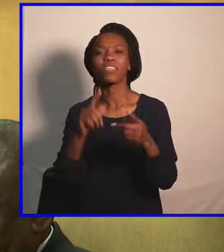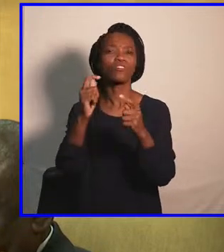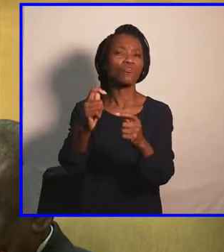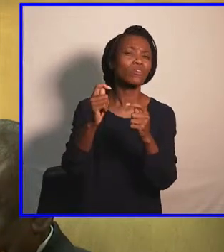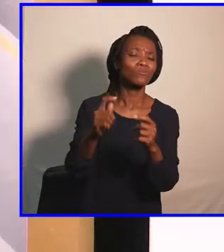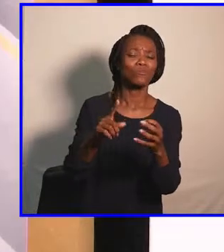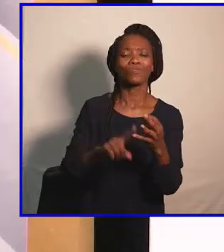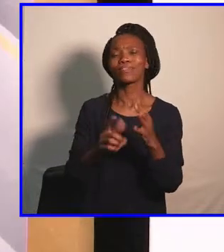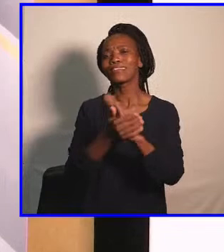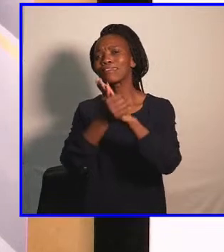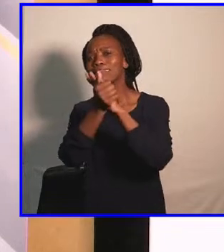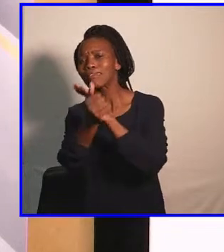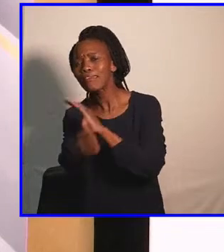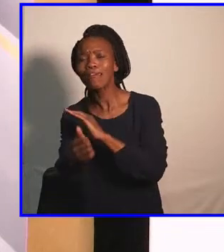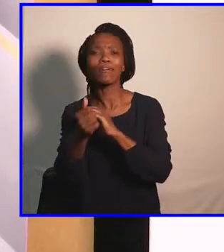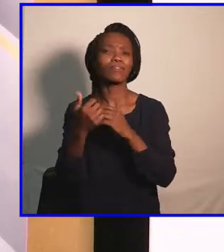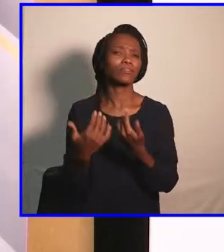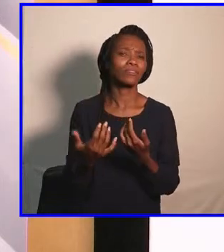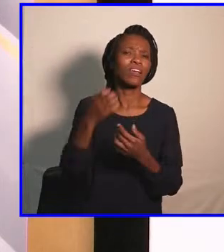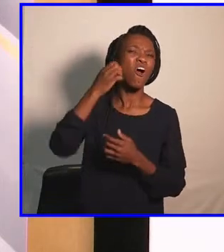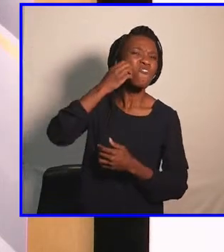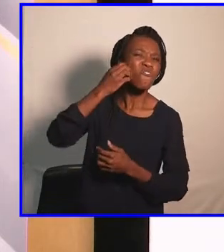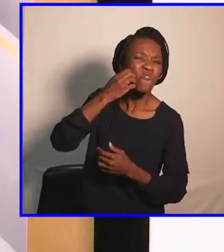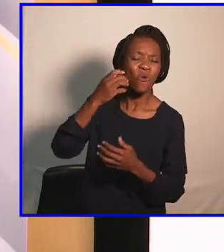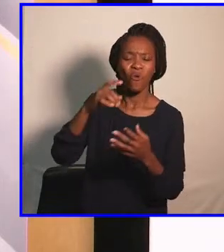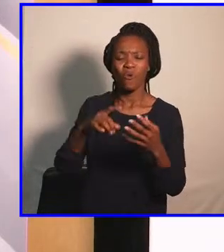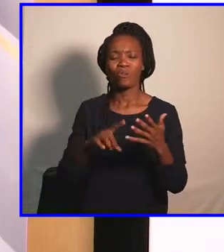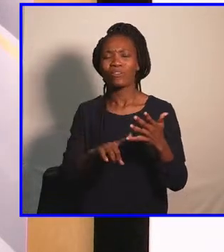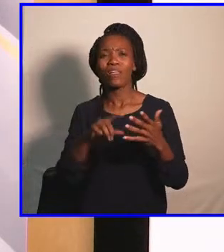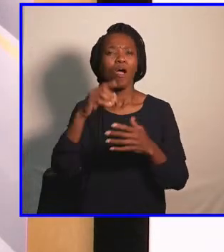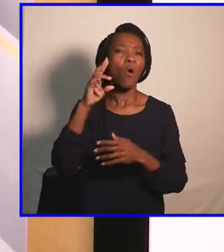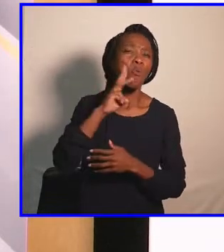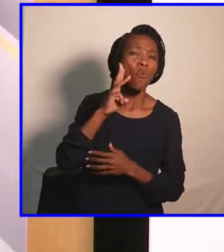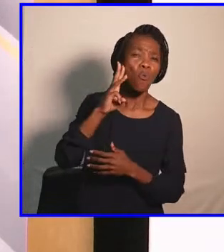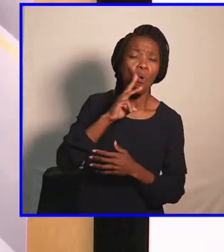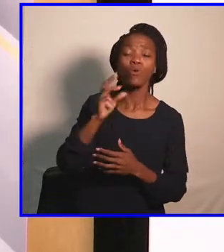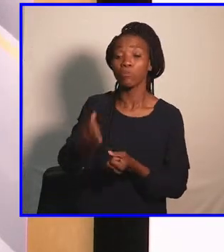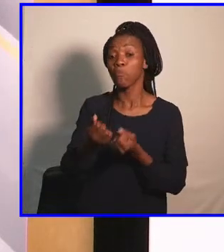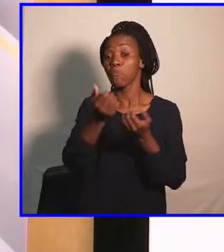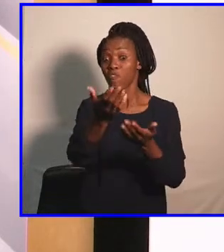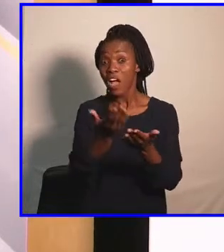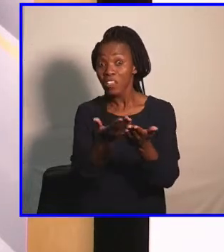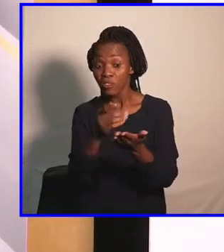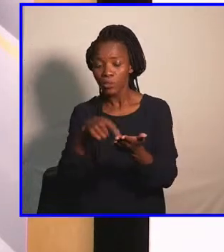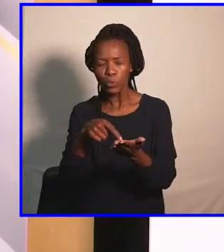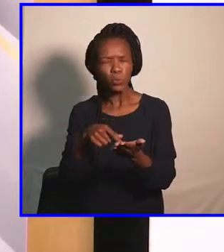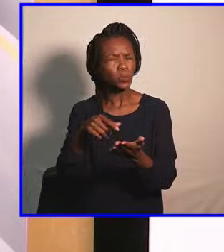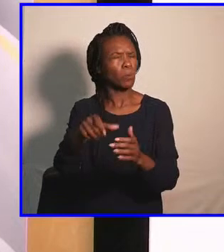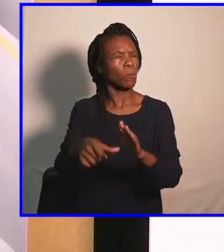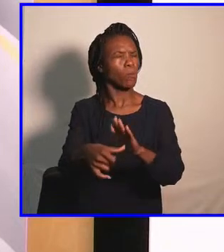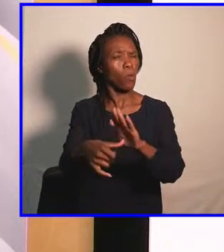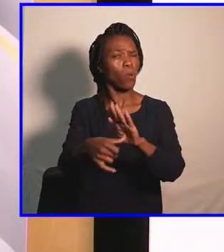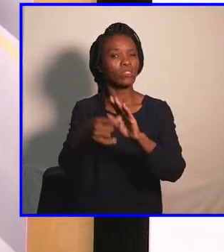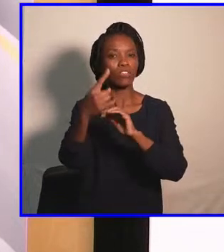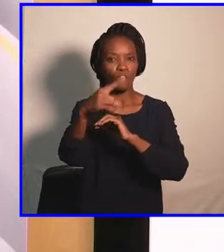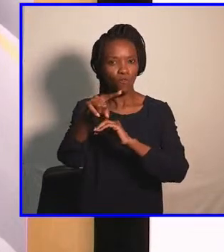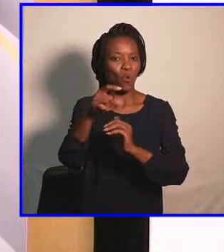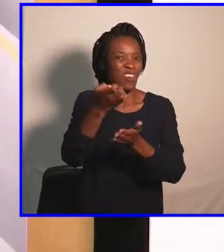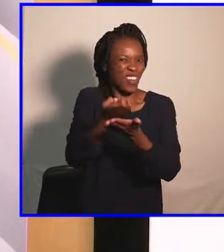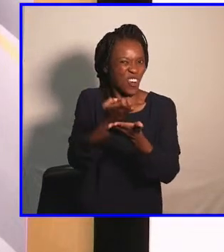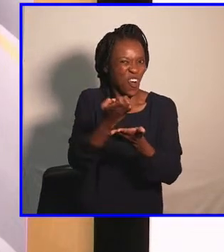telecommunication, water are critical for our economic growth.